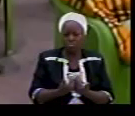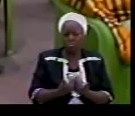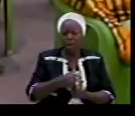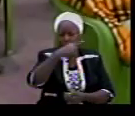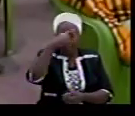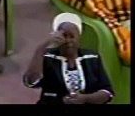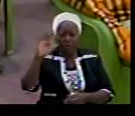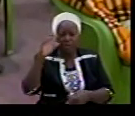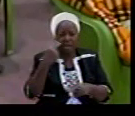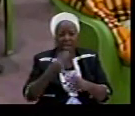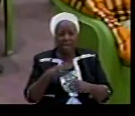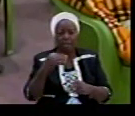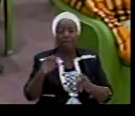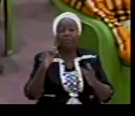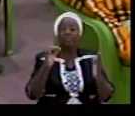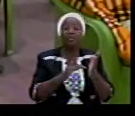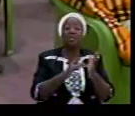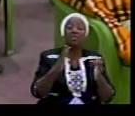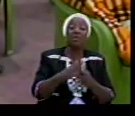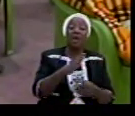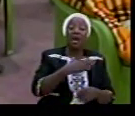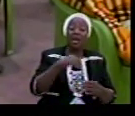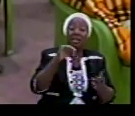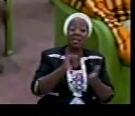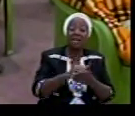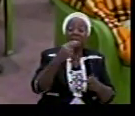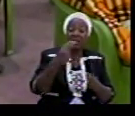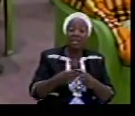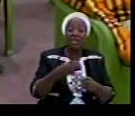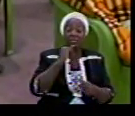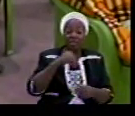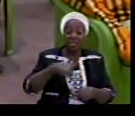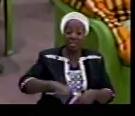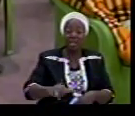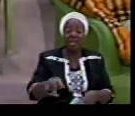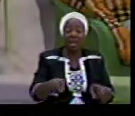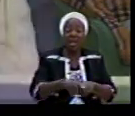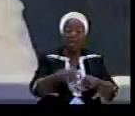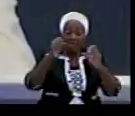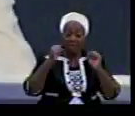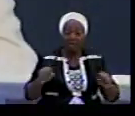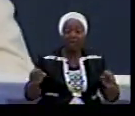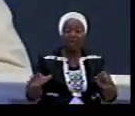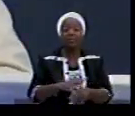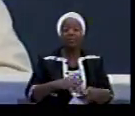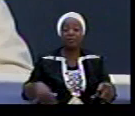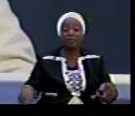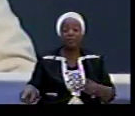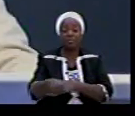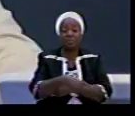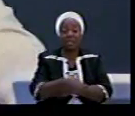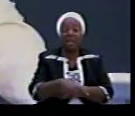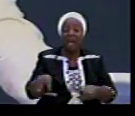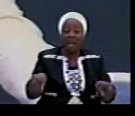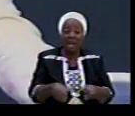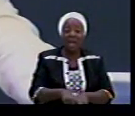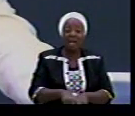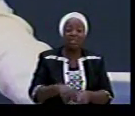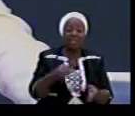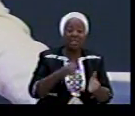of Jesus. And that name is still as powerful today as it ever